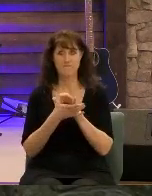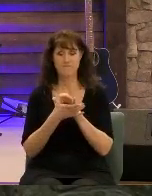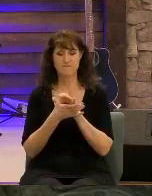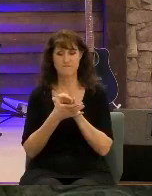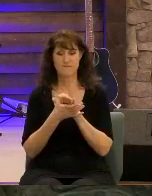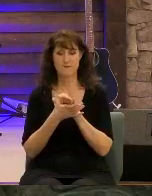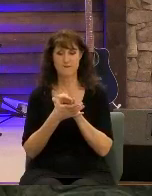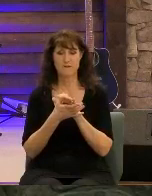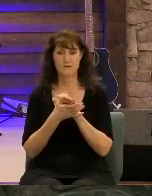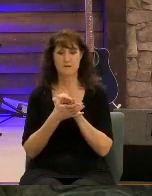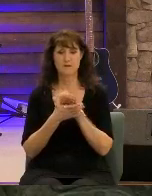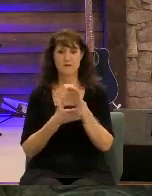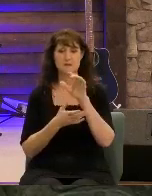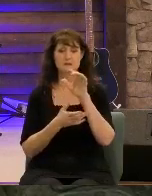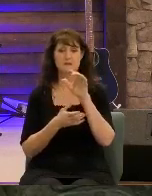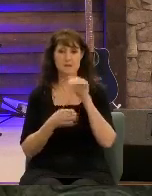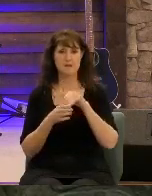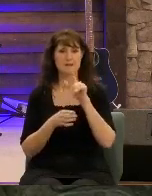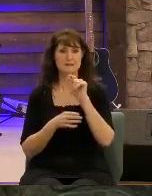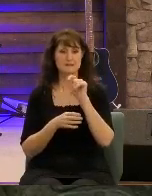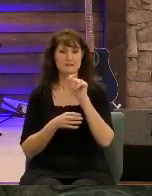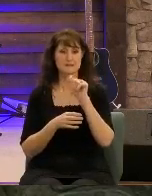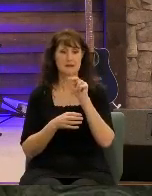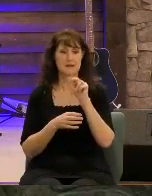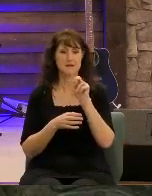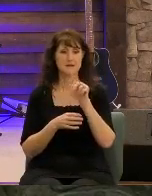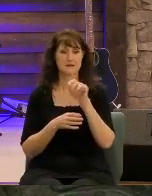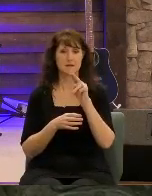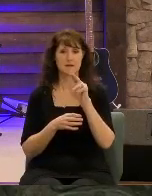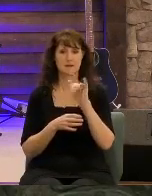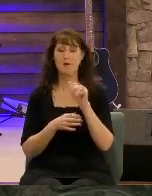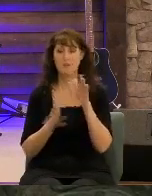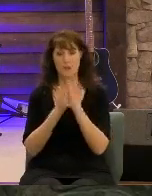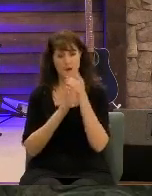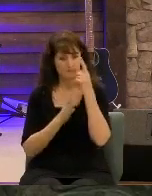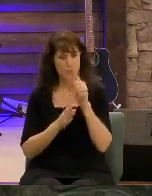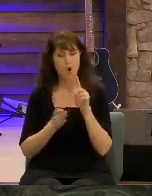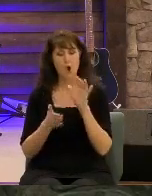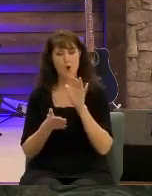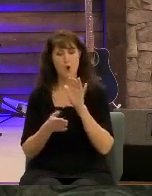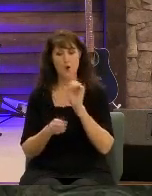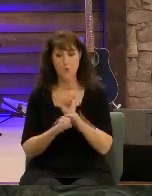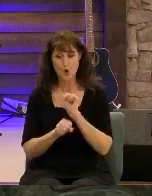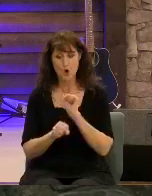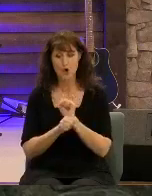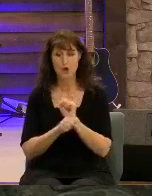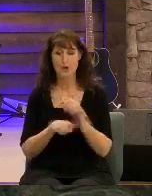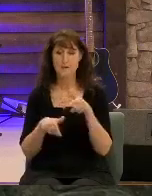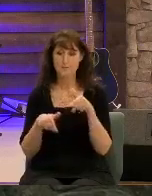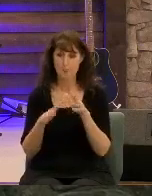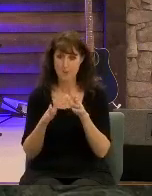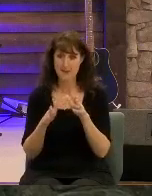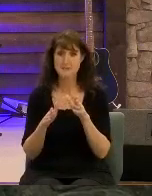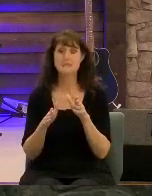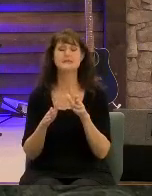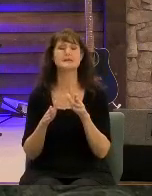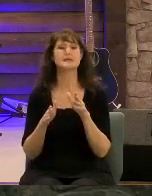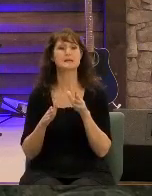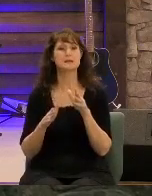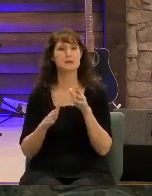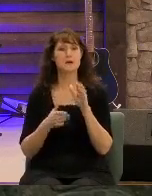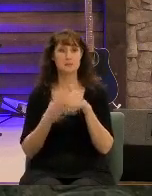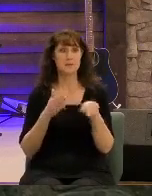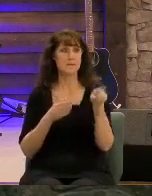Tanzania. Are still praying for their work permits. Continue to pray for them. Some of you guys have seen